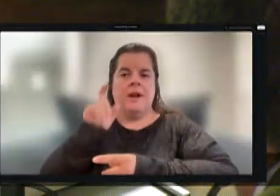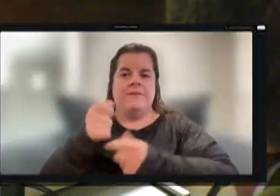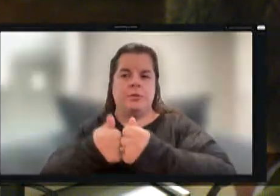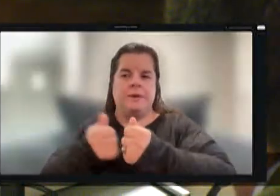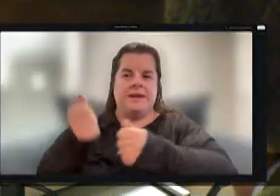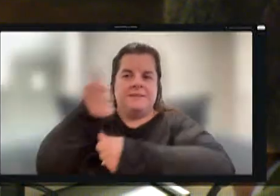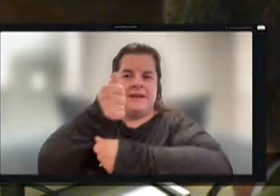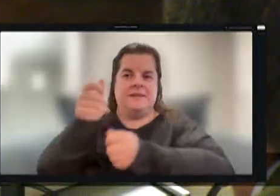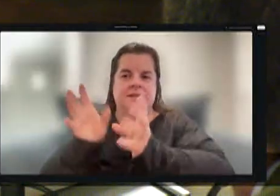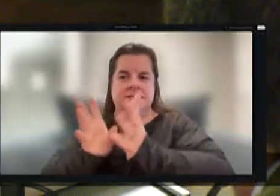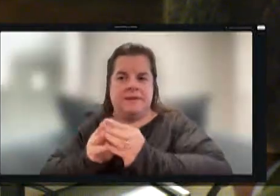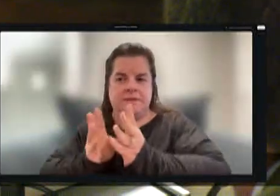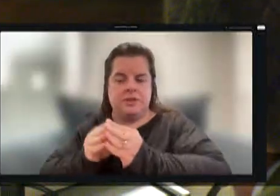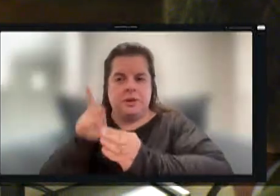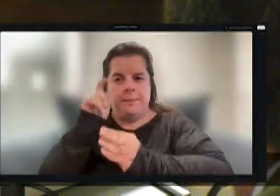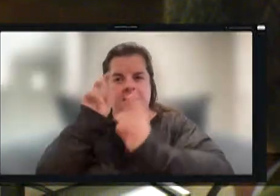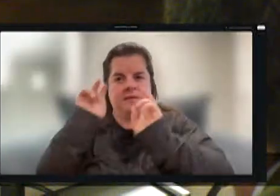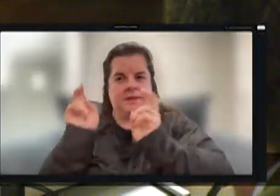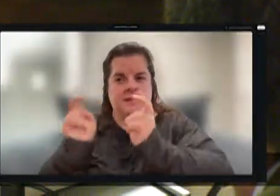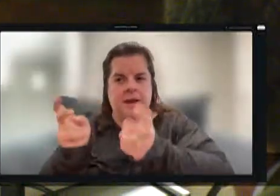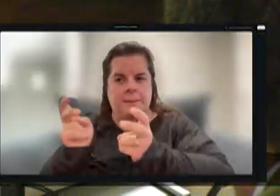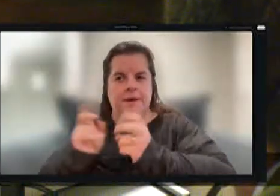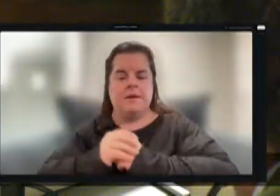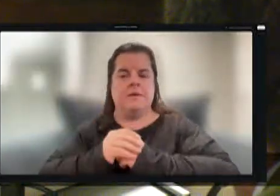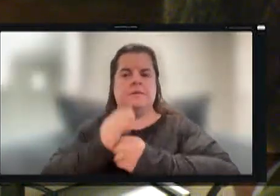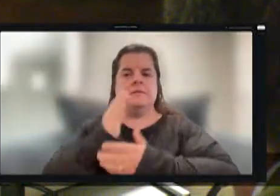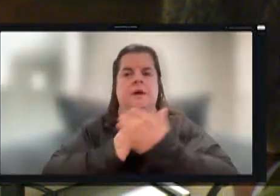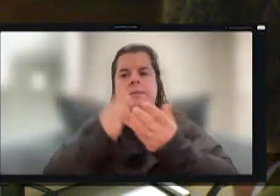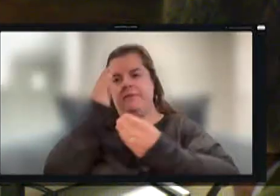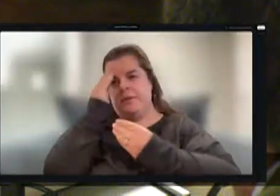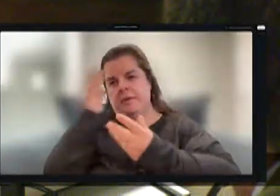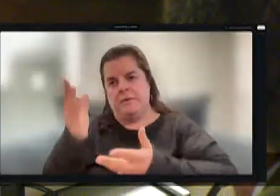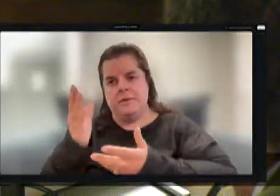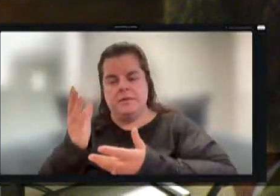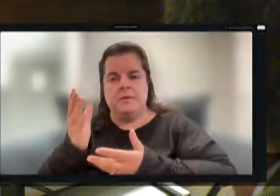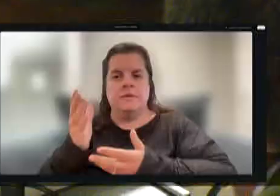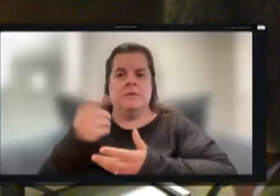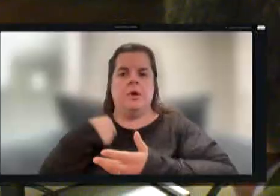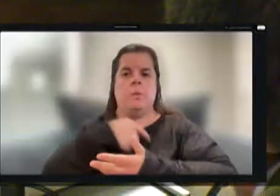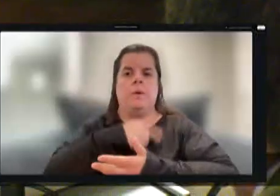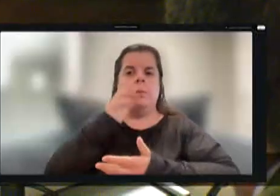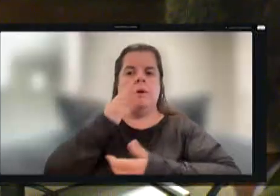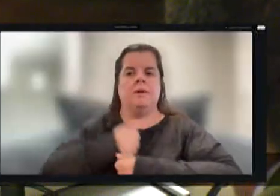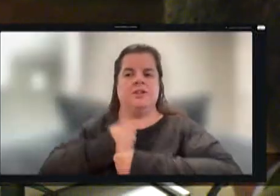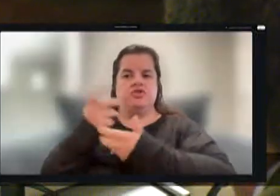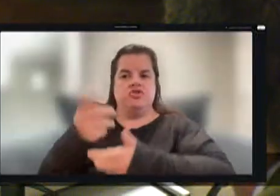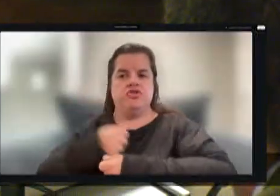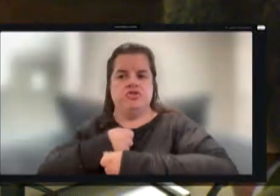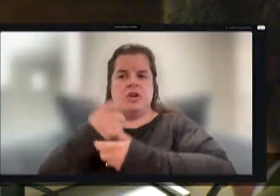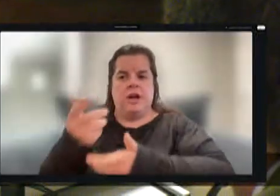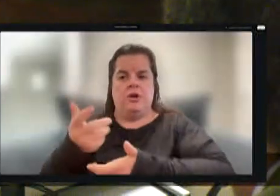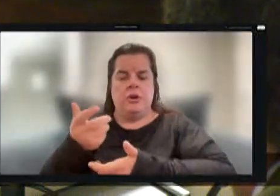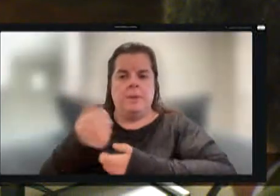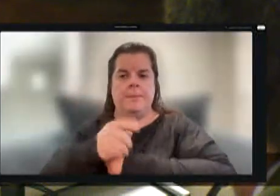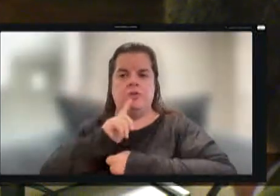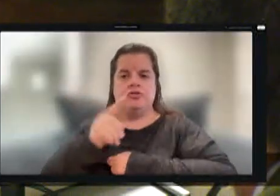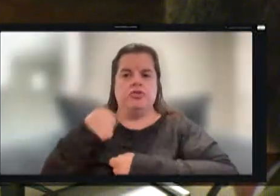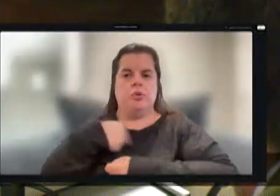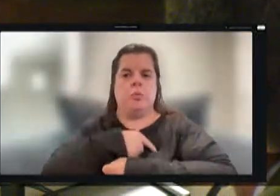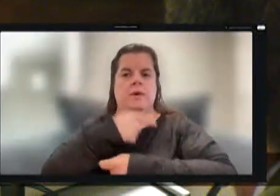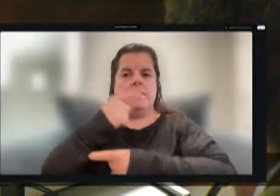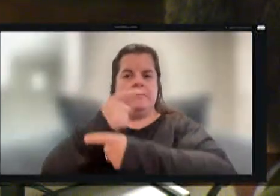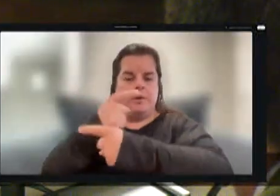session given the topic of some of the information that we would be sharing with you all to ensure that we are taking those